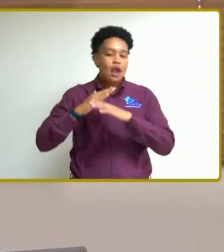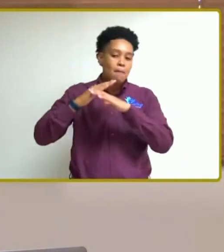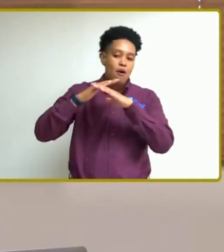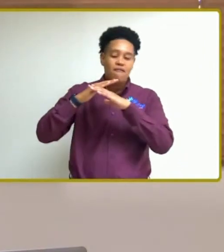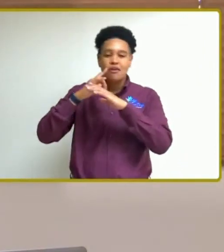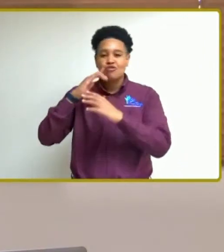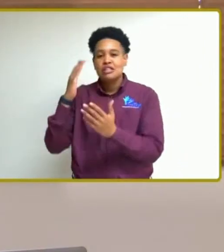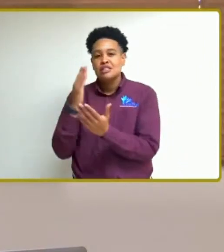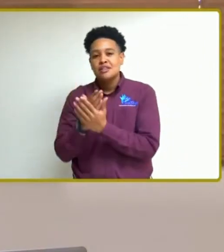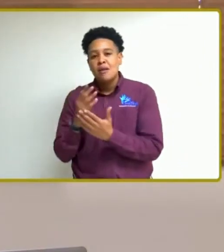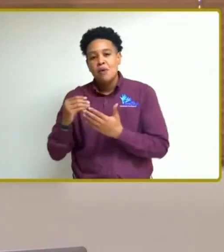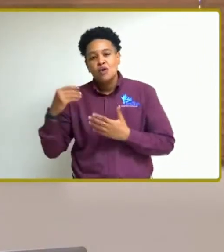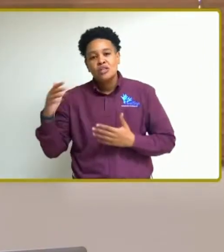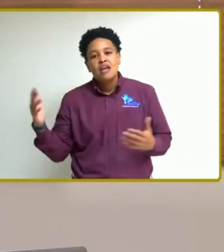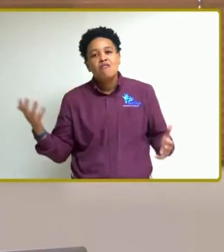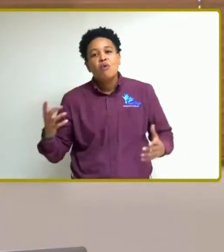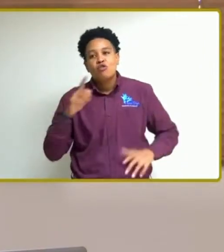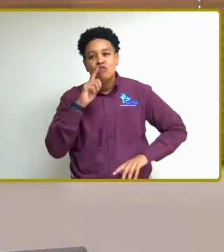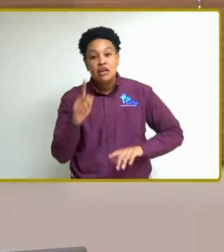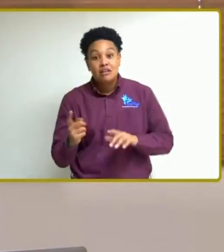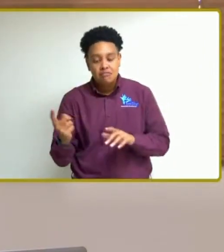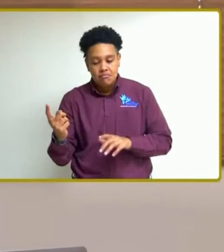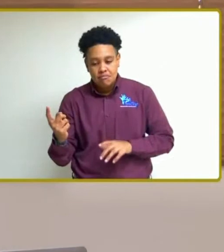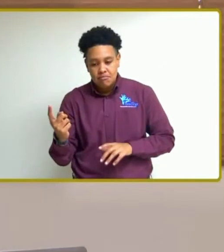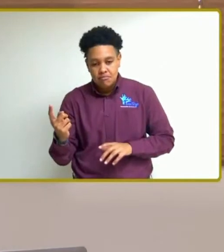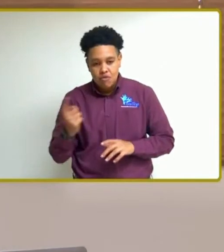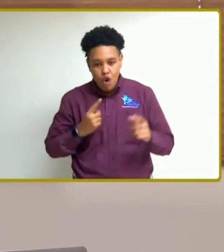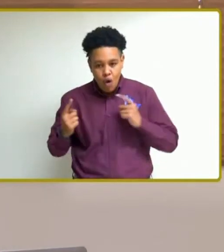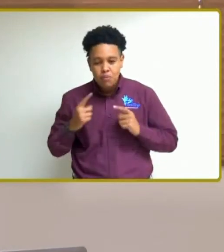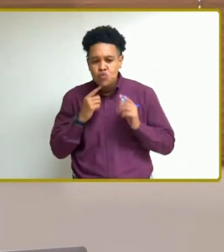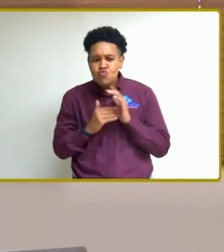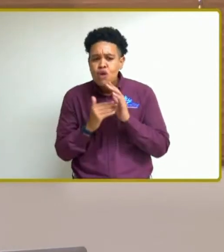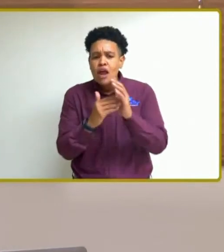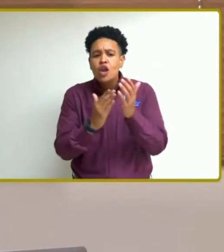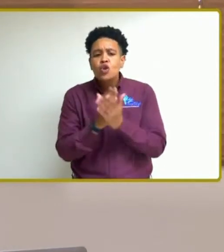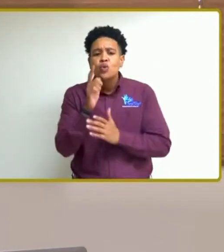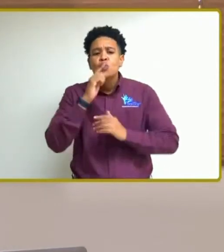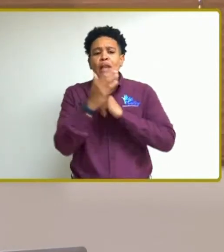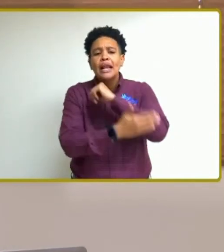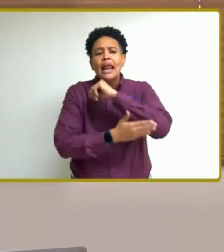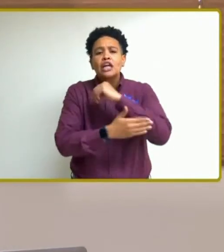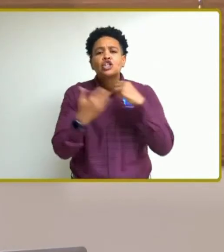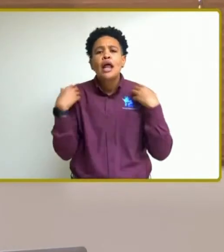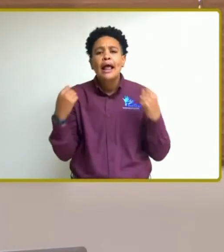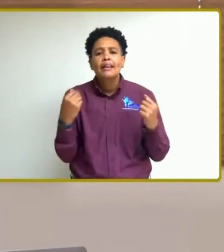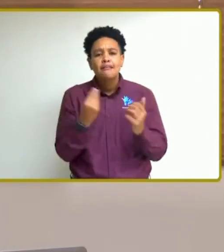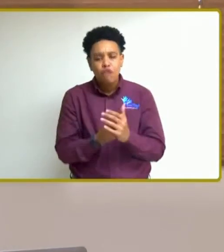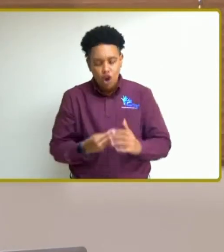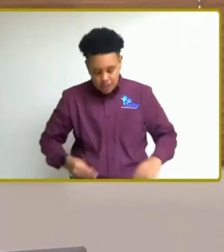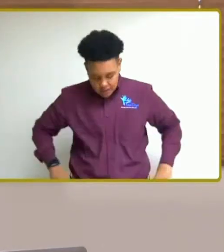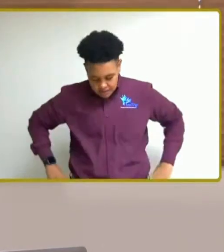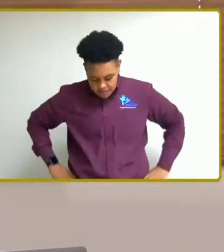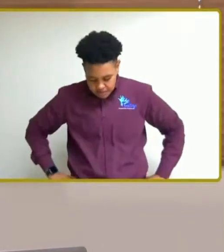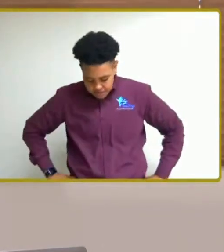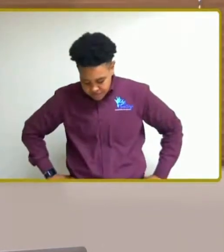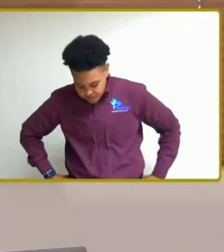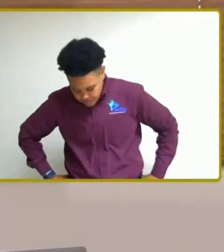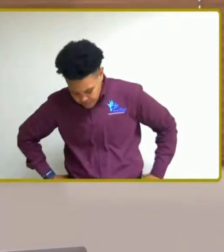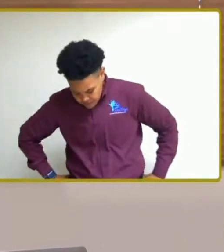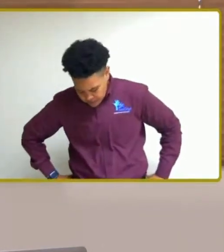stock outside of what was coming to them on a regular basis through the National Health Fund.